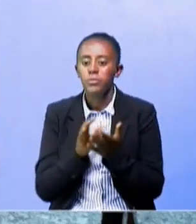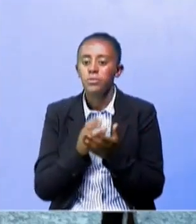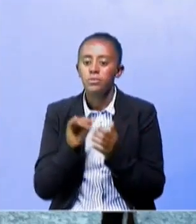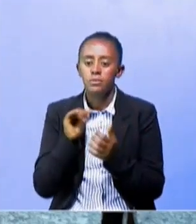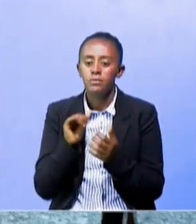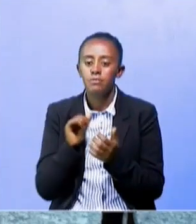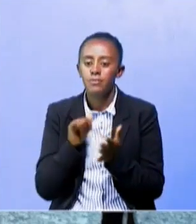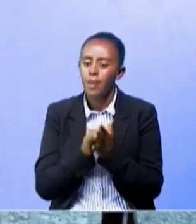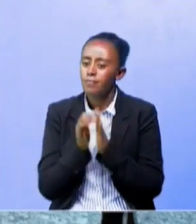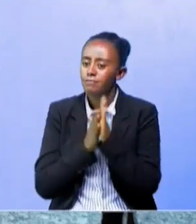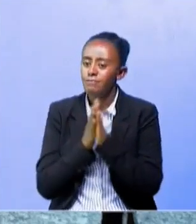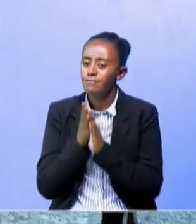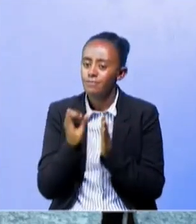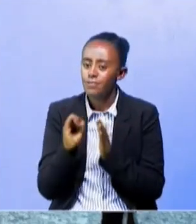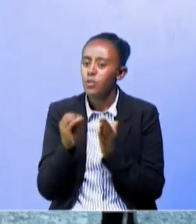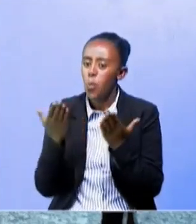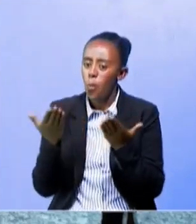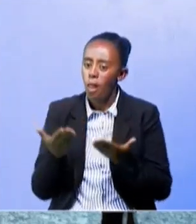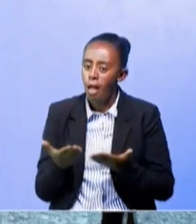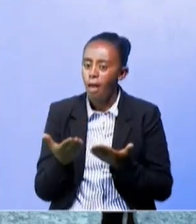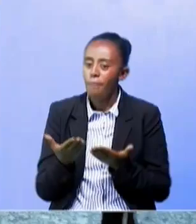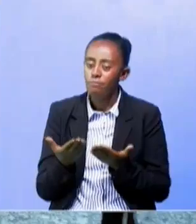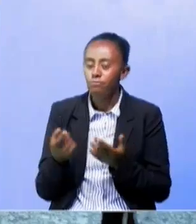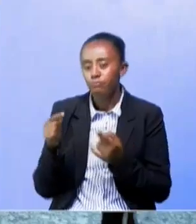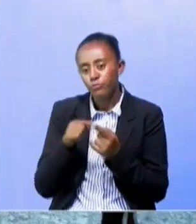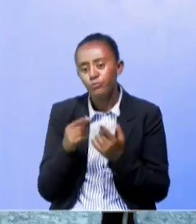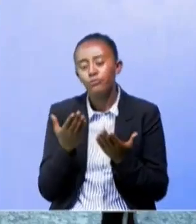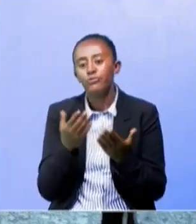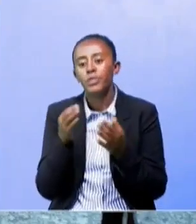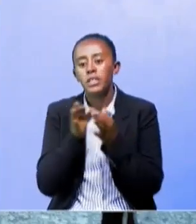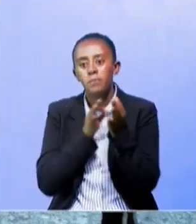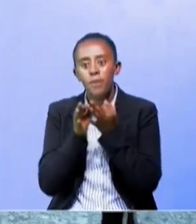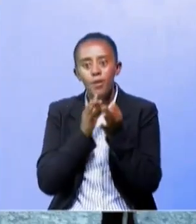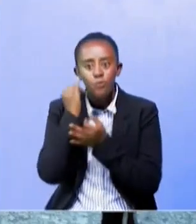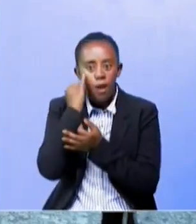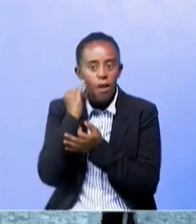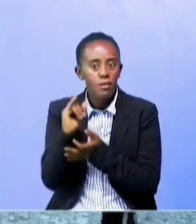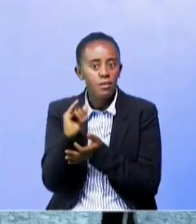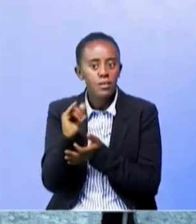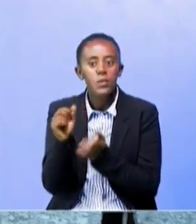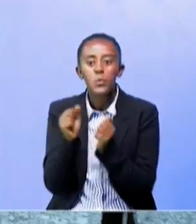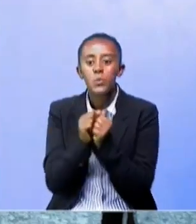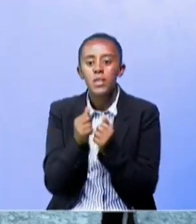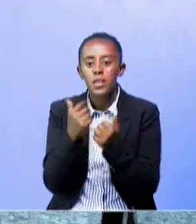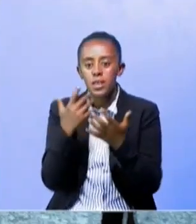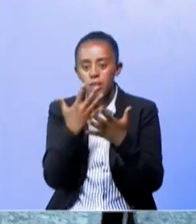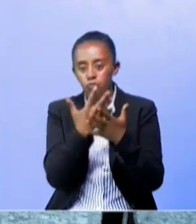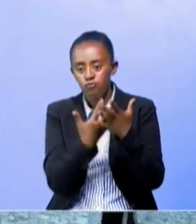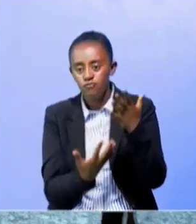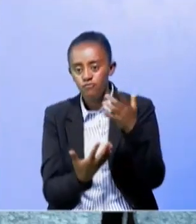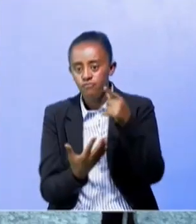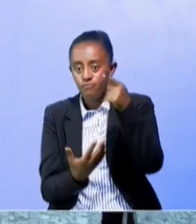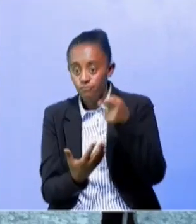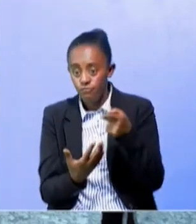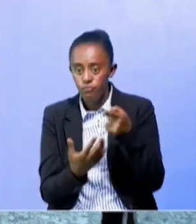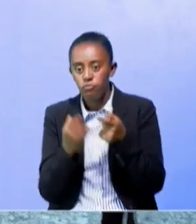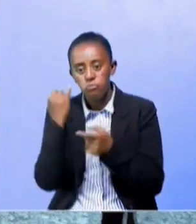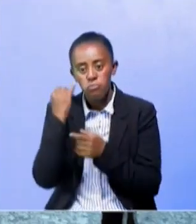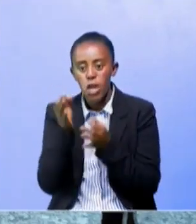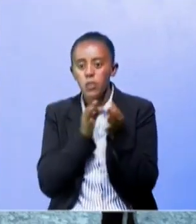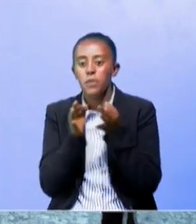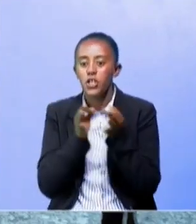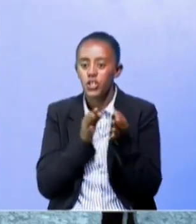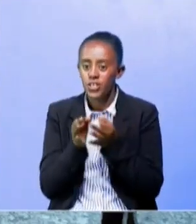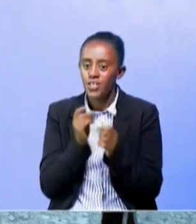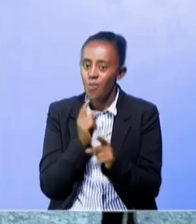one. So you are welcome to express your idea with these expressions.